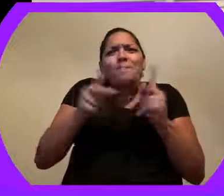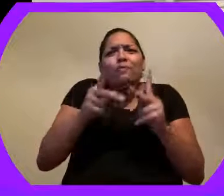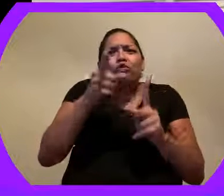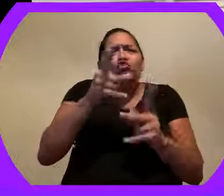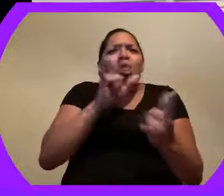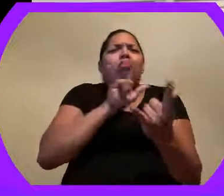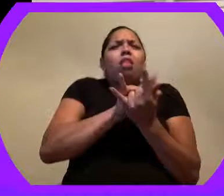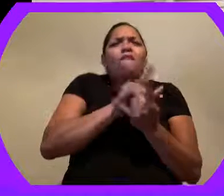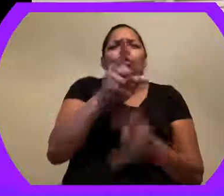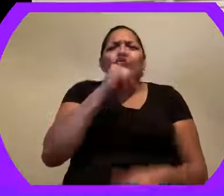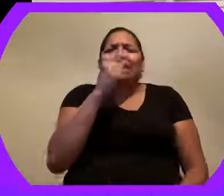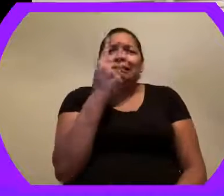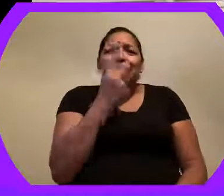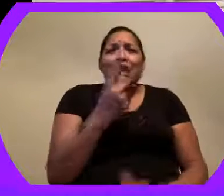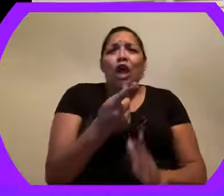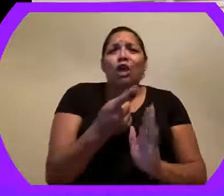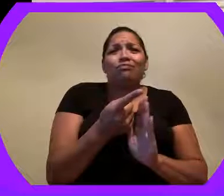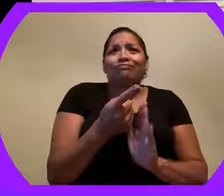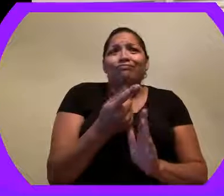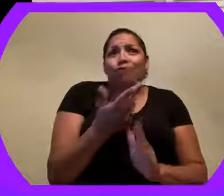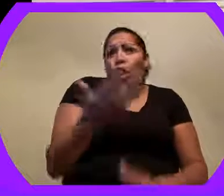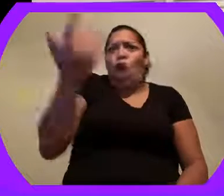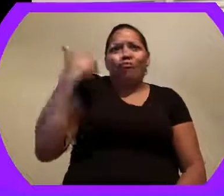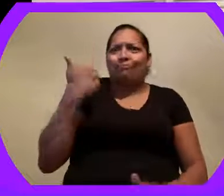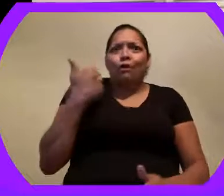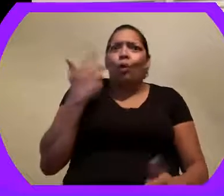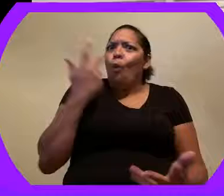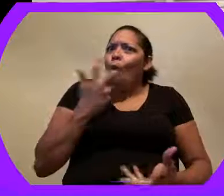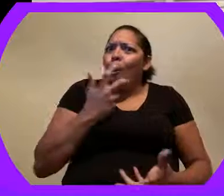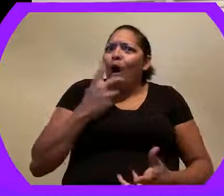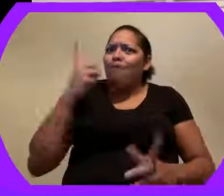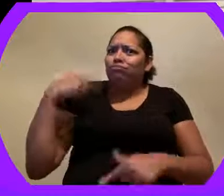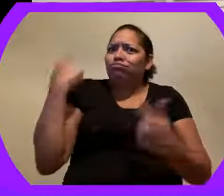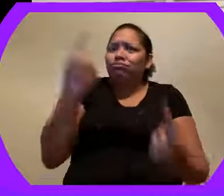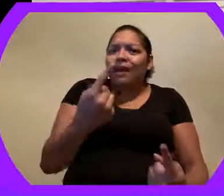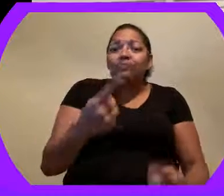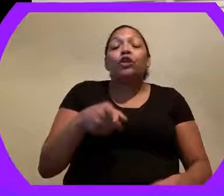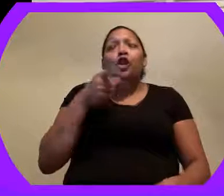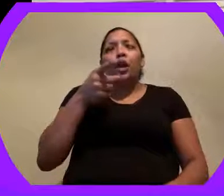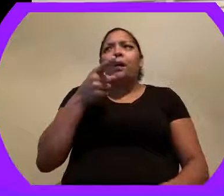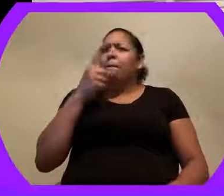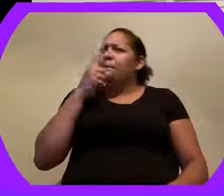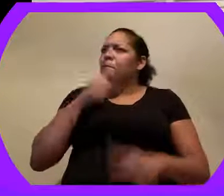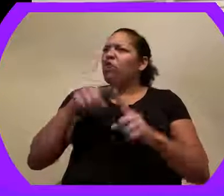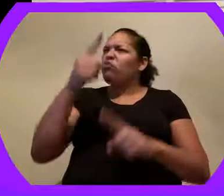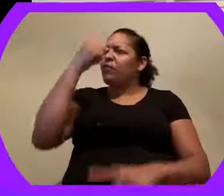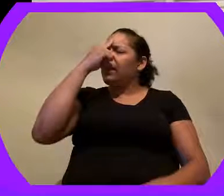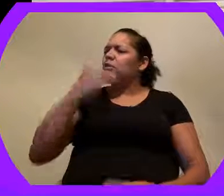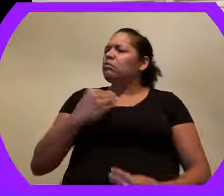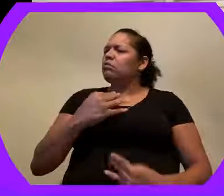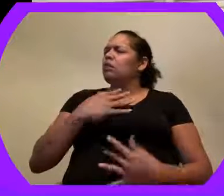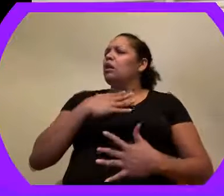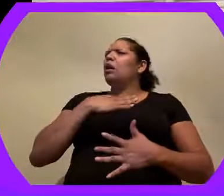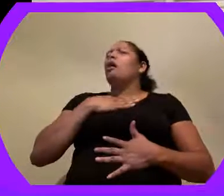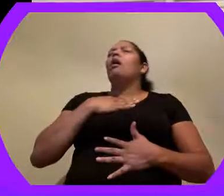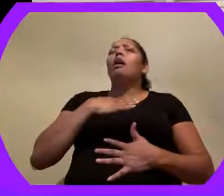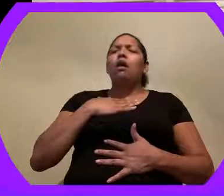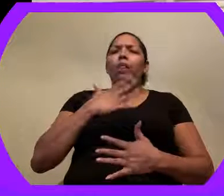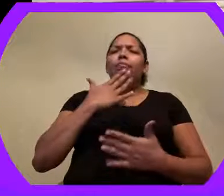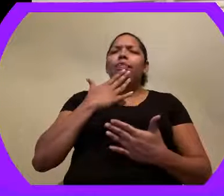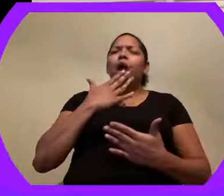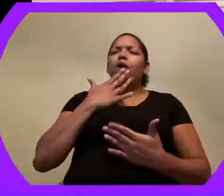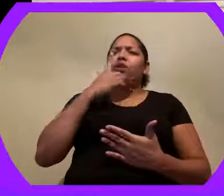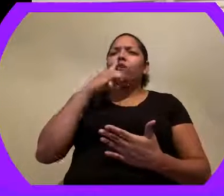to be present with someone who you love, maybe you haven't seen in a while, but create some joy. Think about an experience in your life that brought joy to